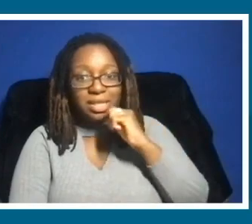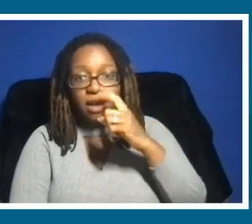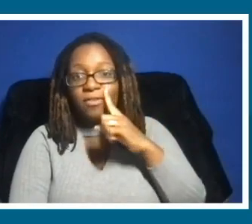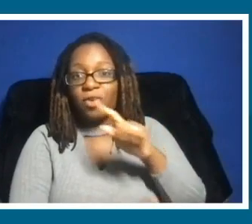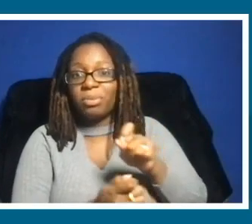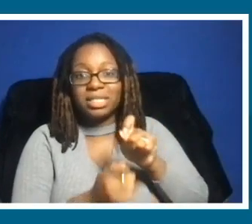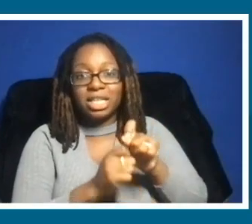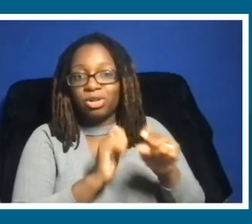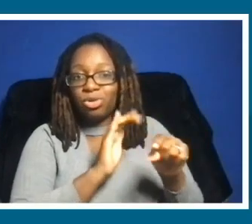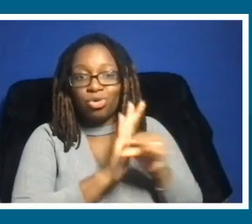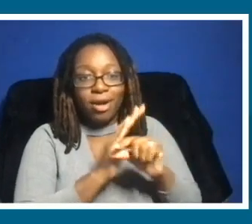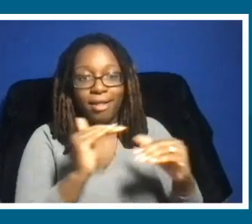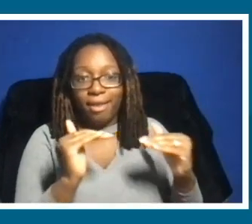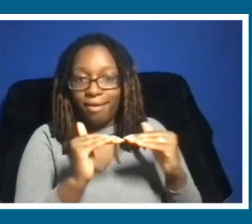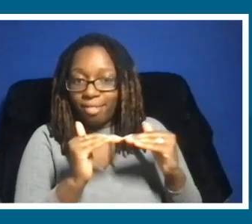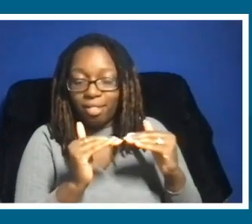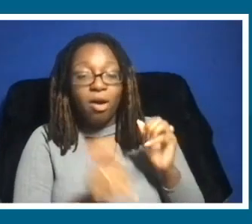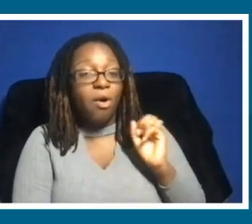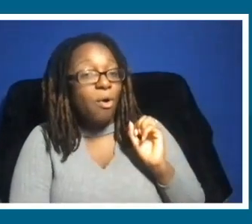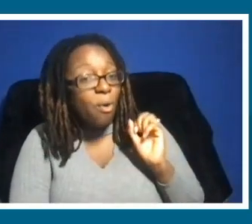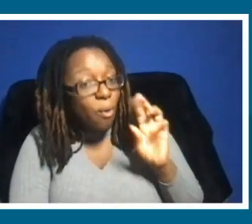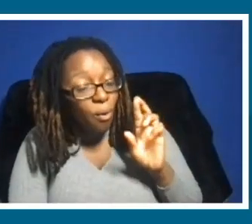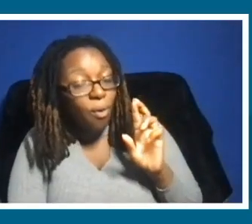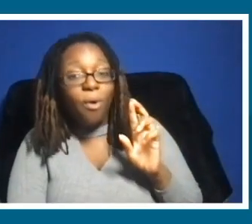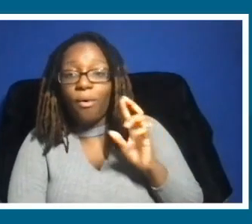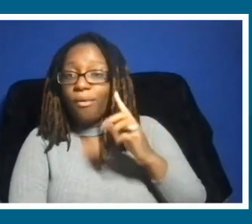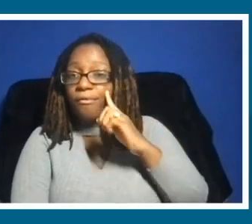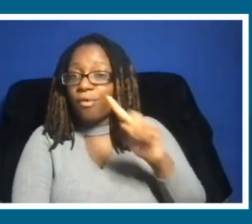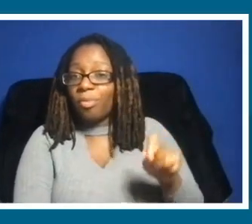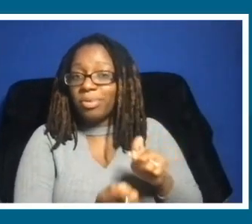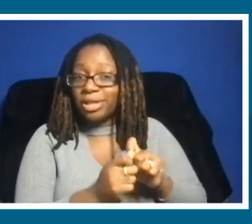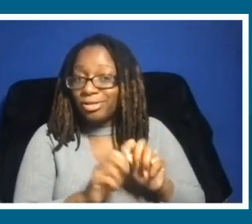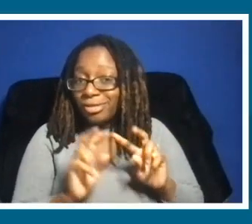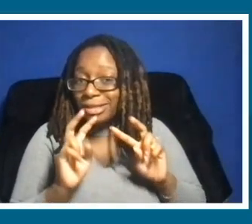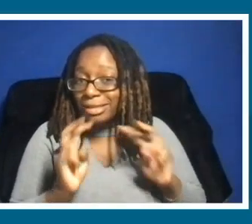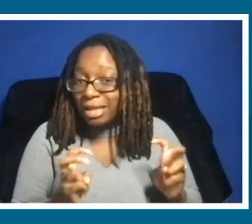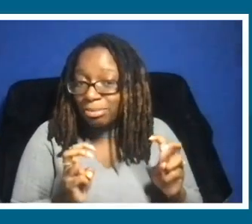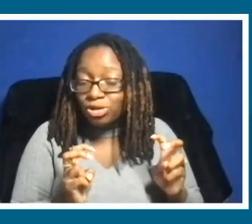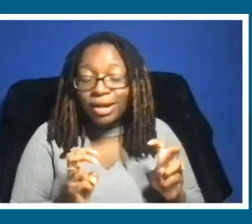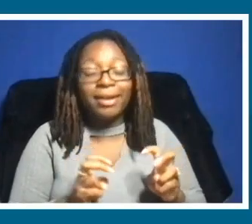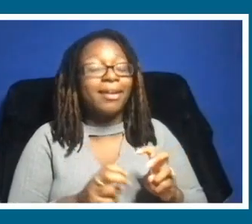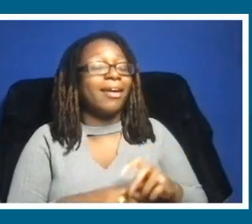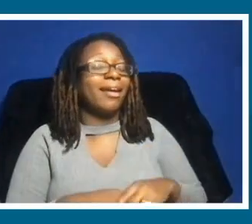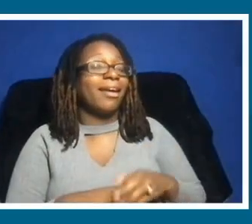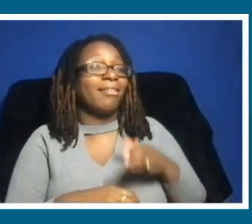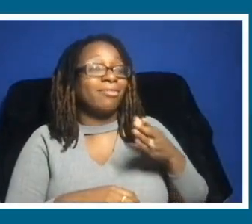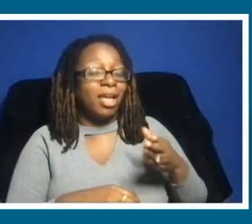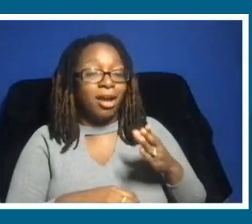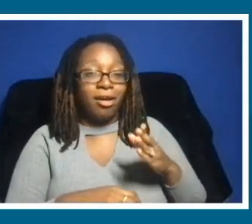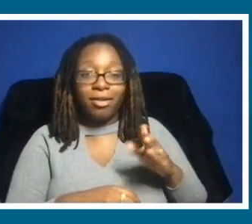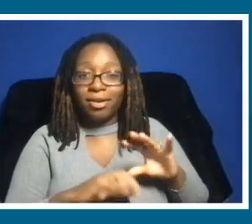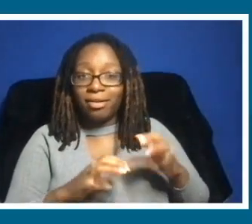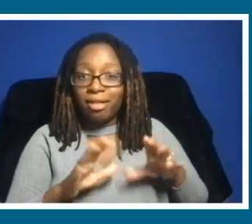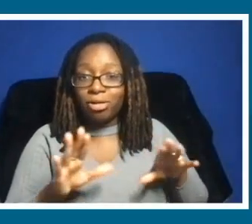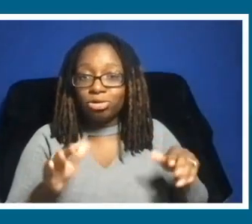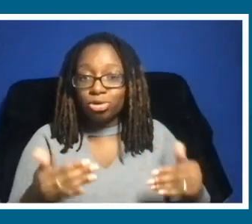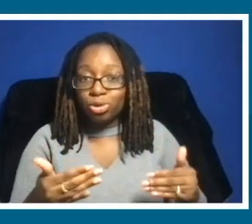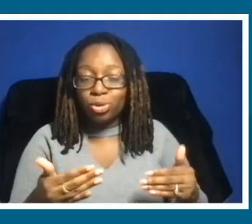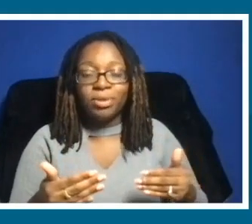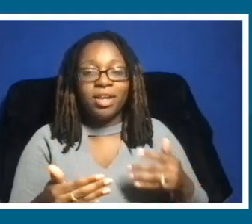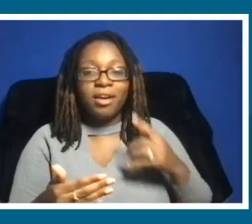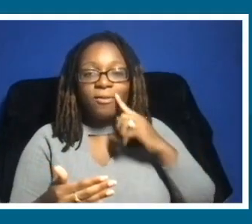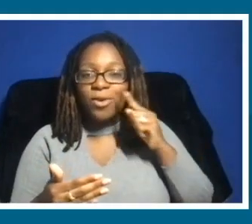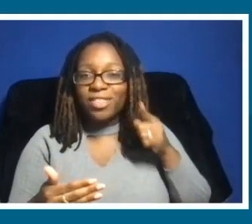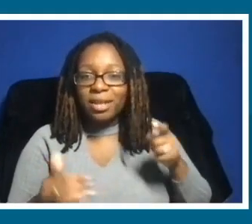in mind, nor were they created with a particular subject matter in a classroom in mind. And their ability to serve